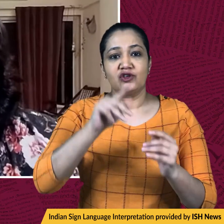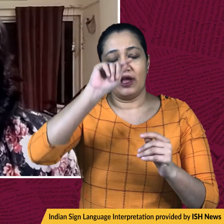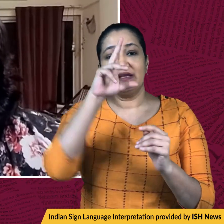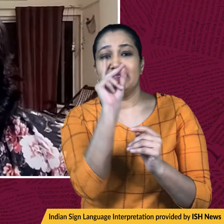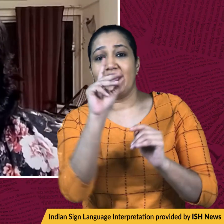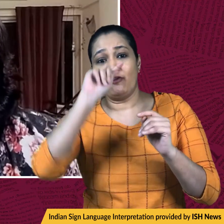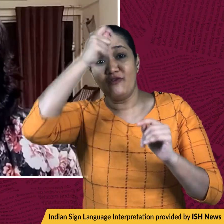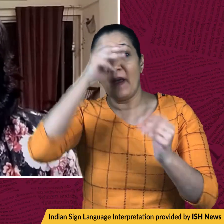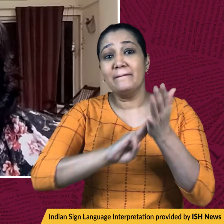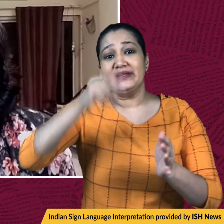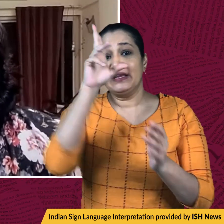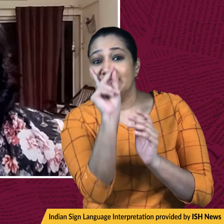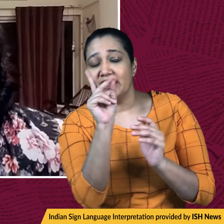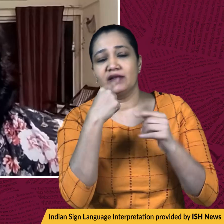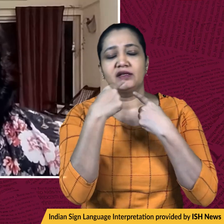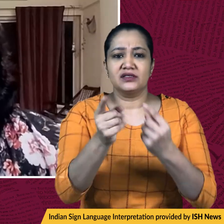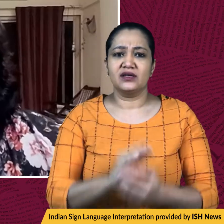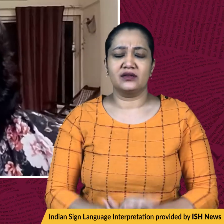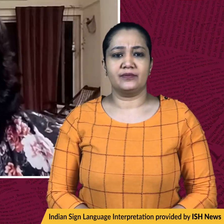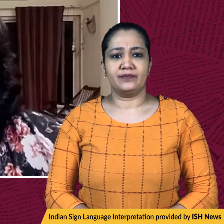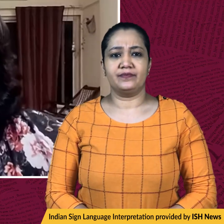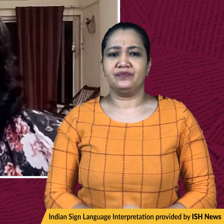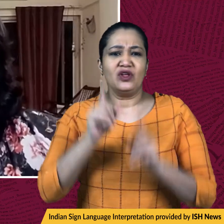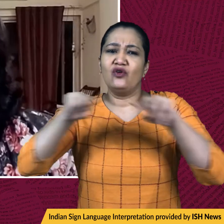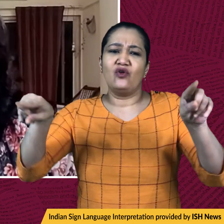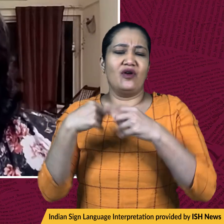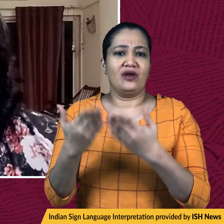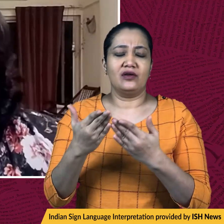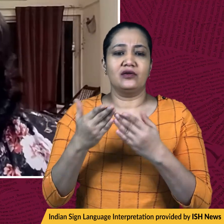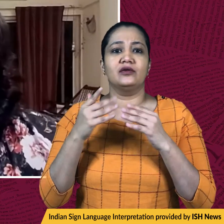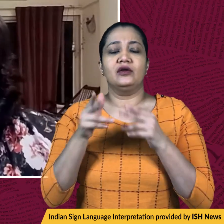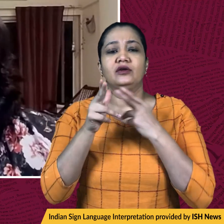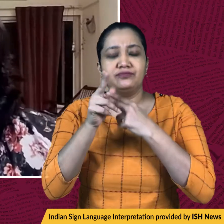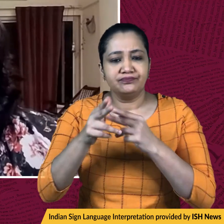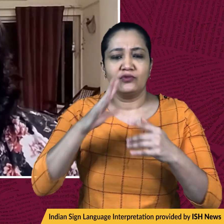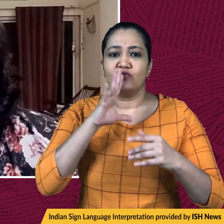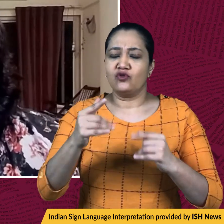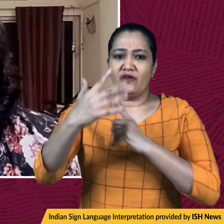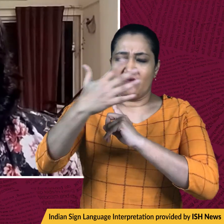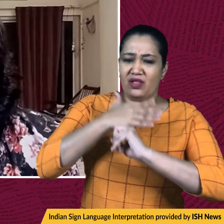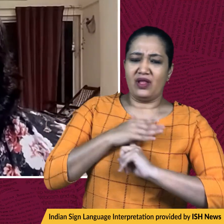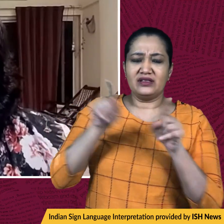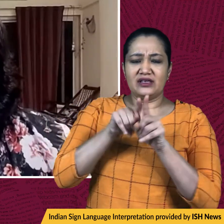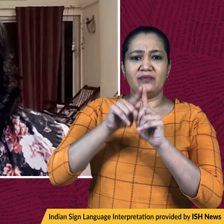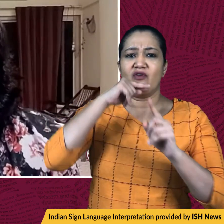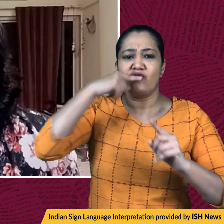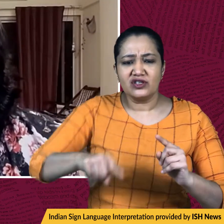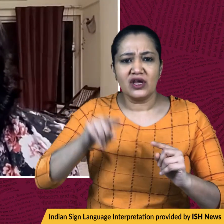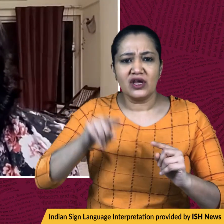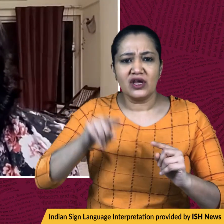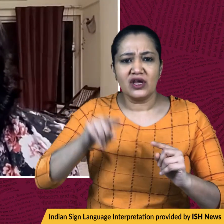far, Mulayam Singh Yadav's brother-in-law and former Samajwadi Party MLA Pramod Gupta and Mulayam